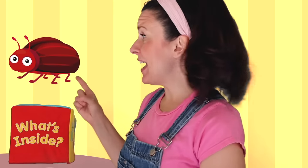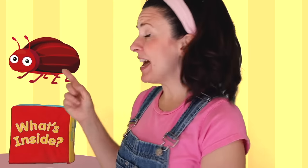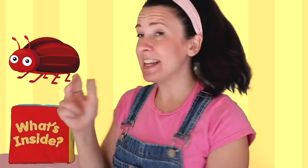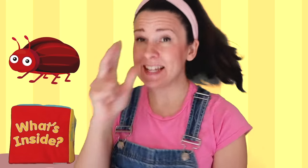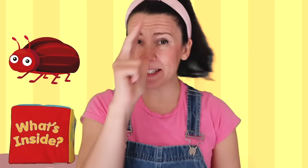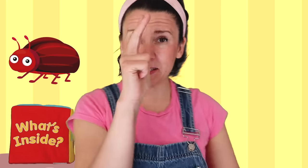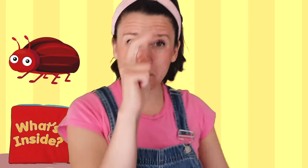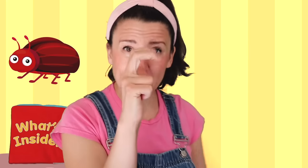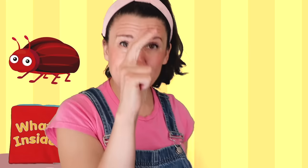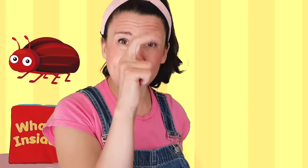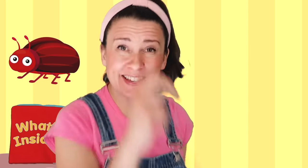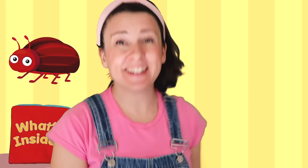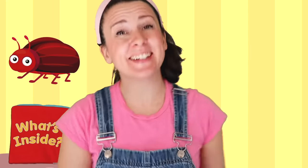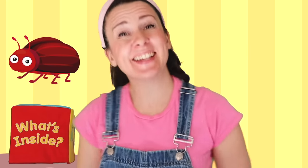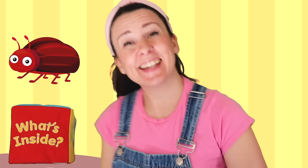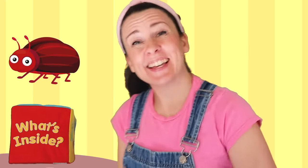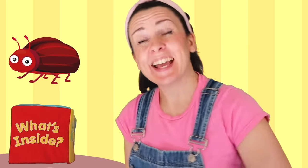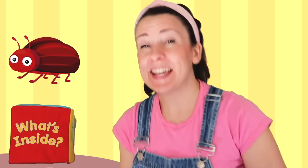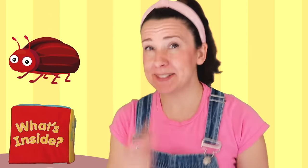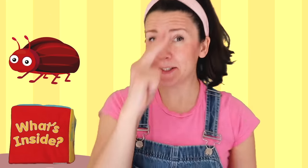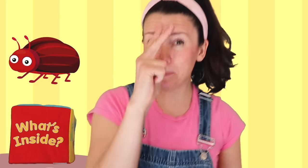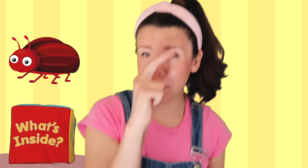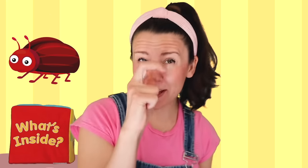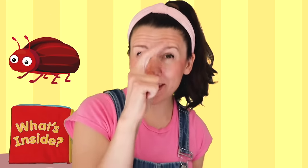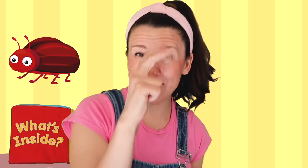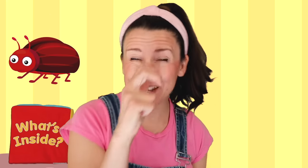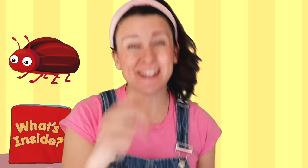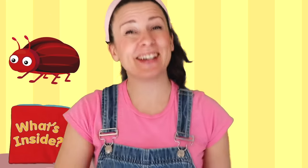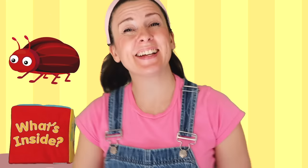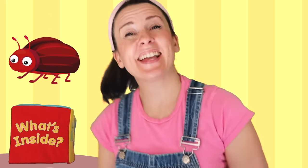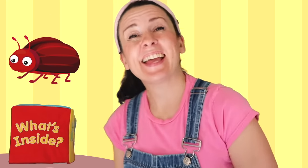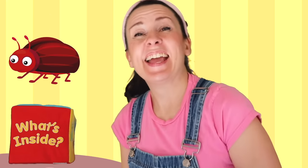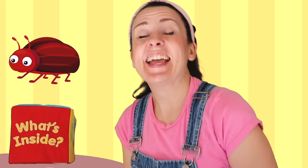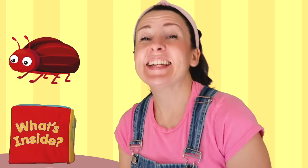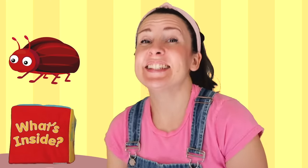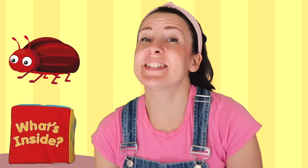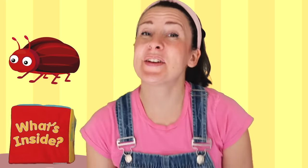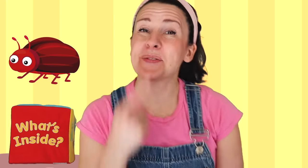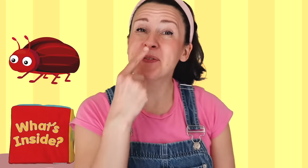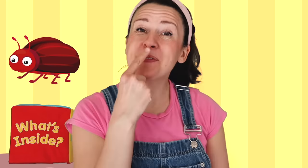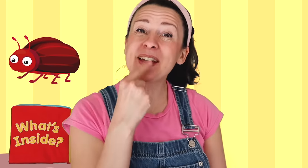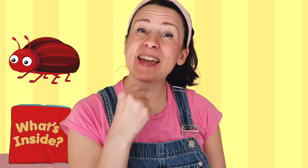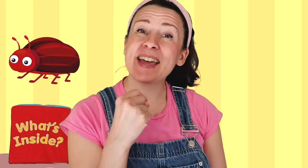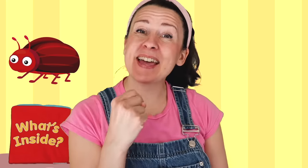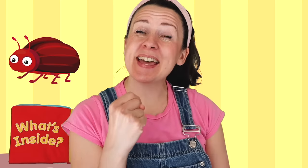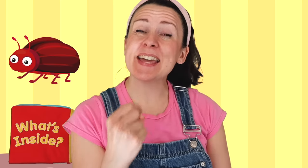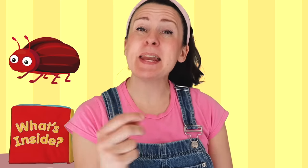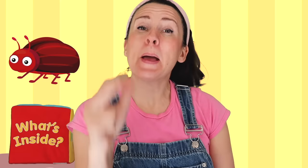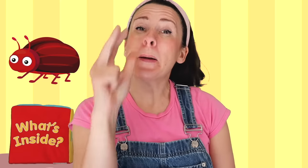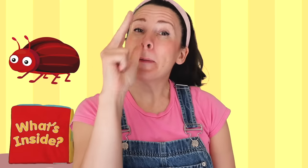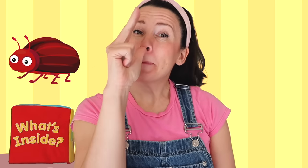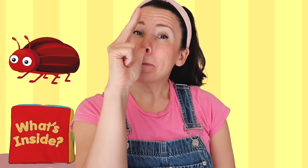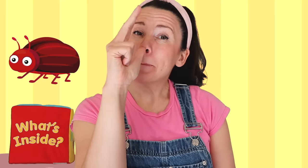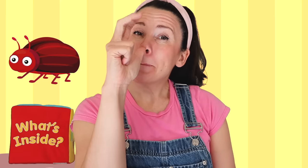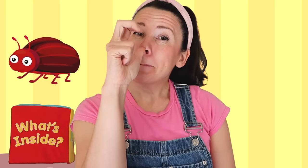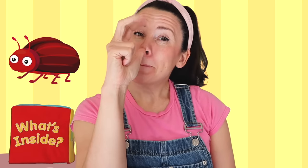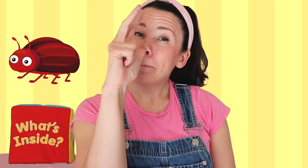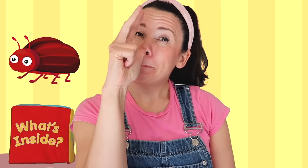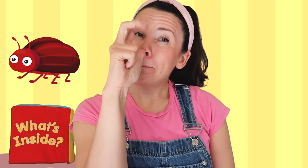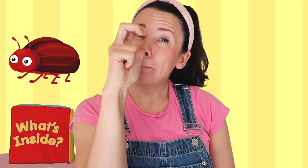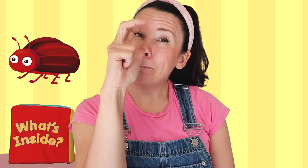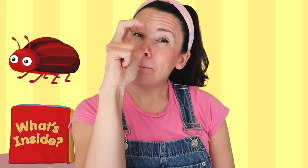What's that? It's a bug. It's a bug. It's a red